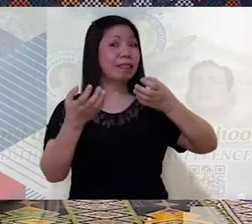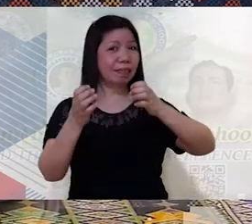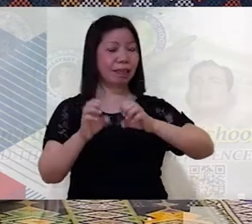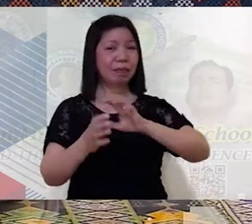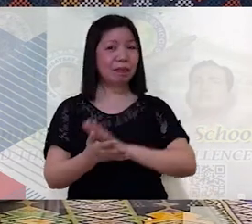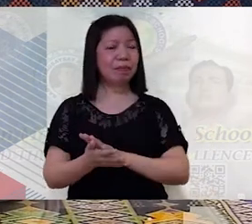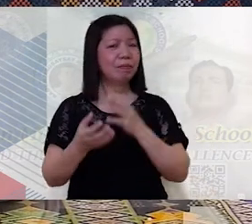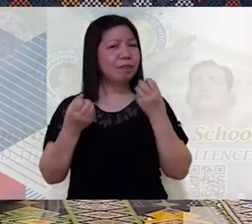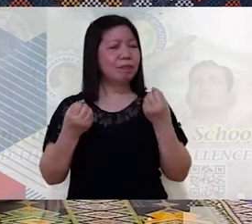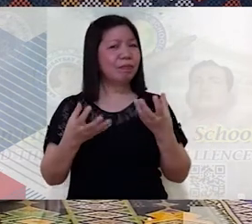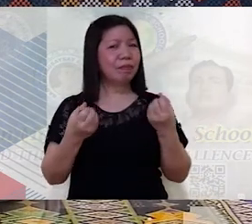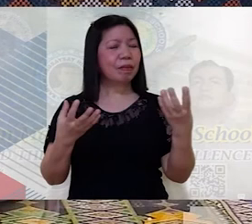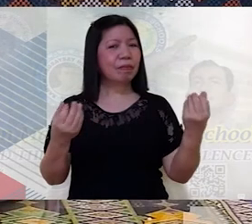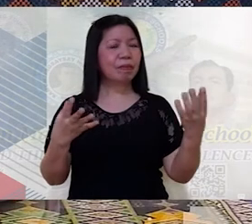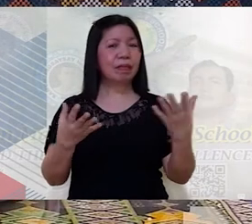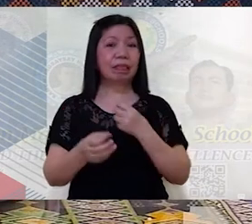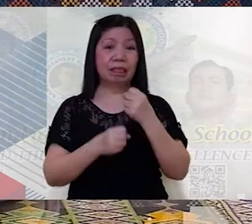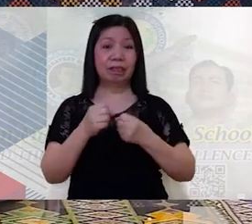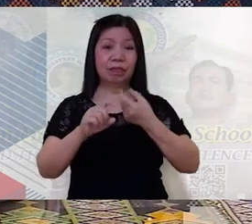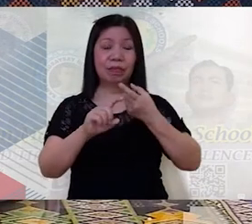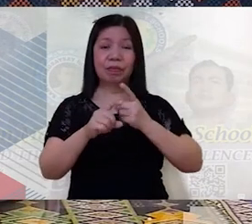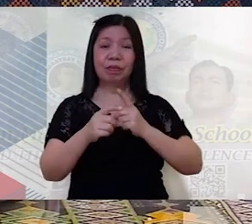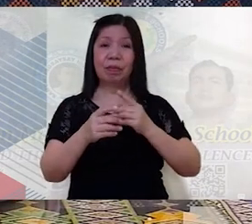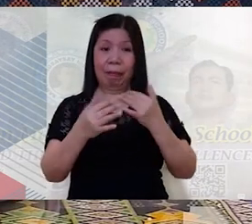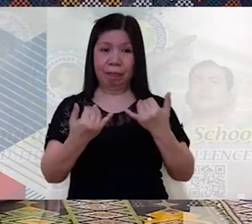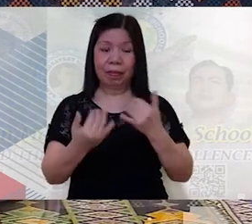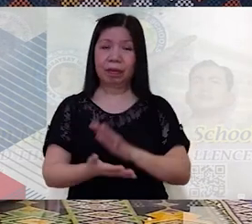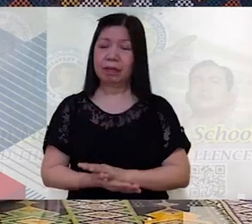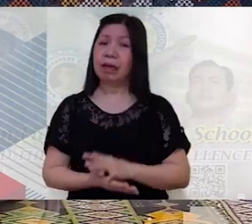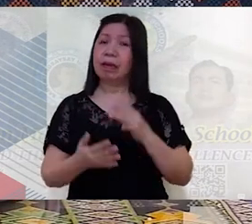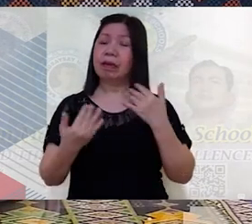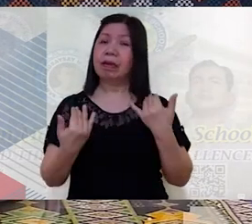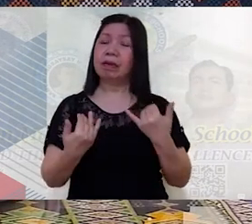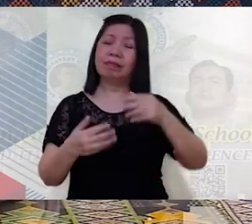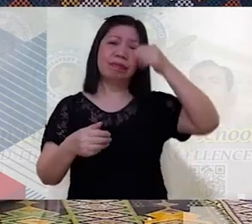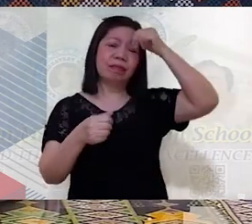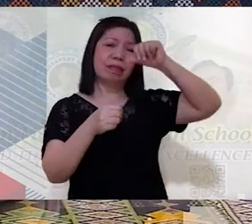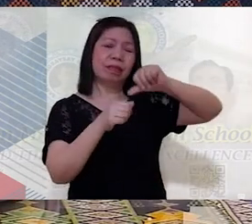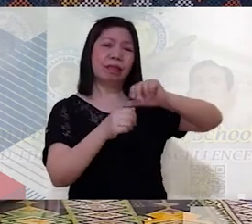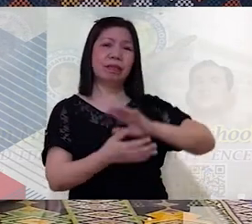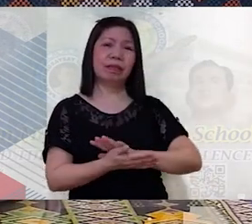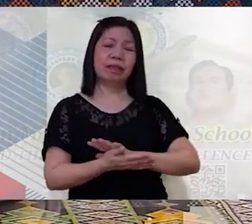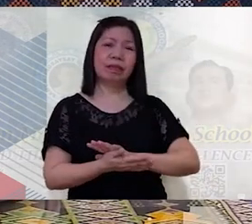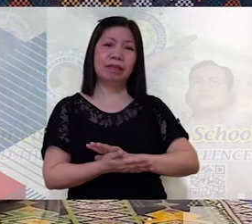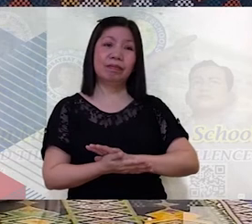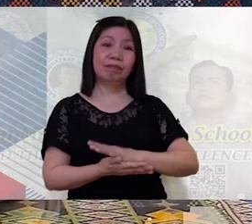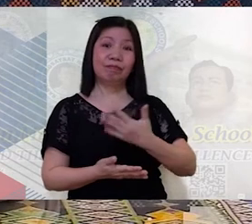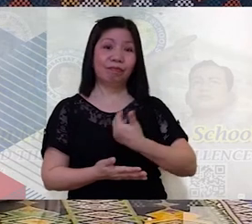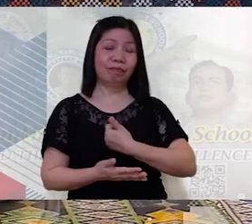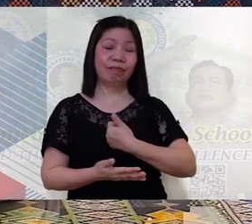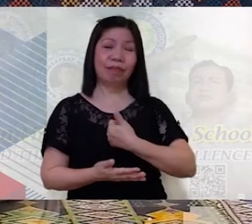event many, many years from now. I have tried to recall myself